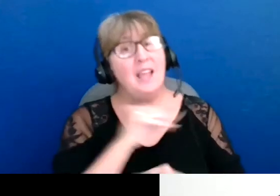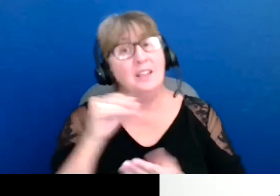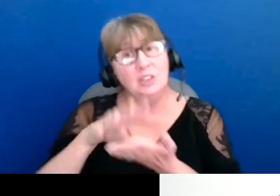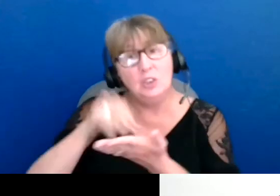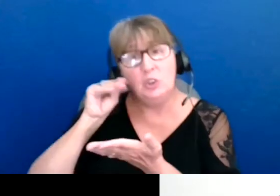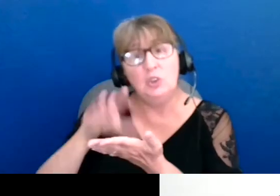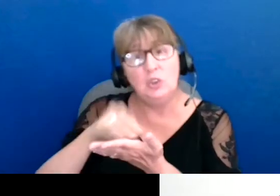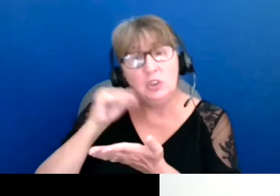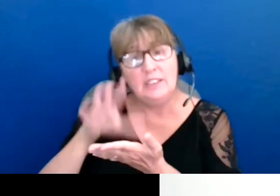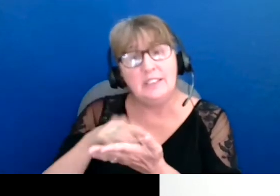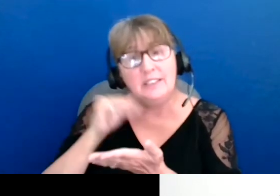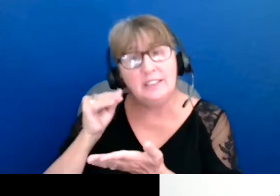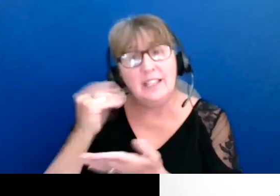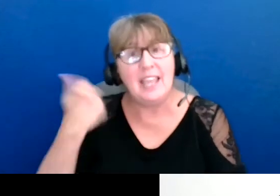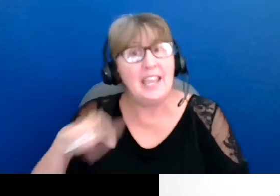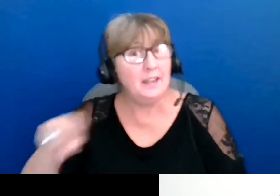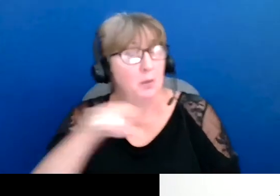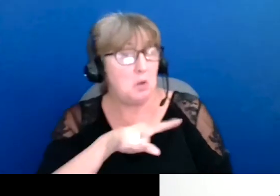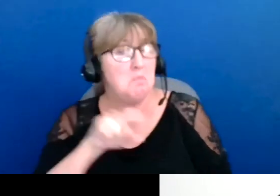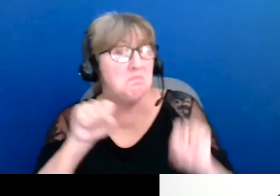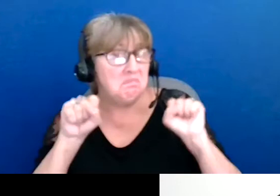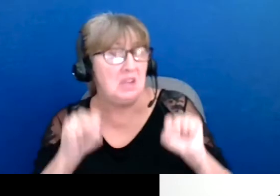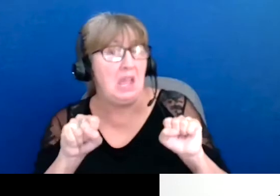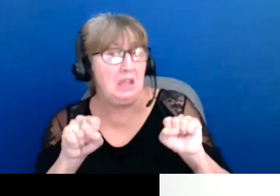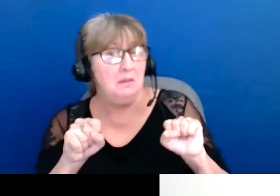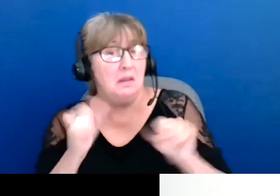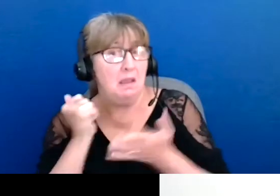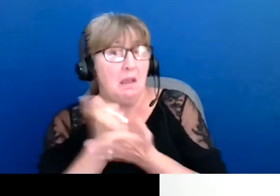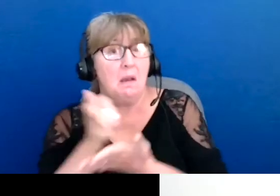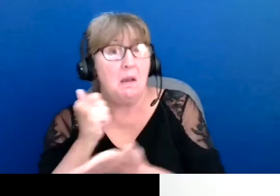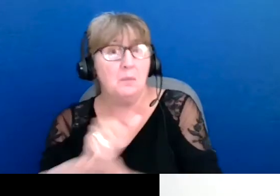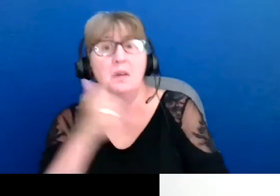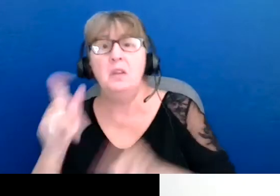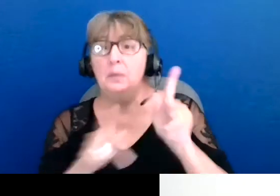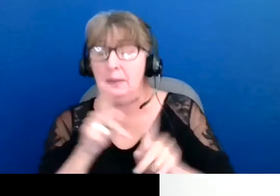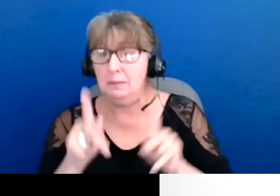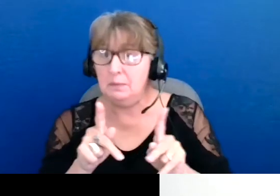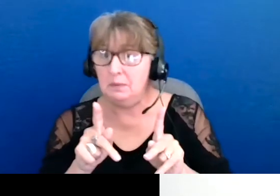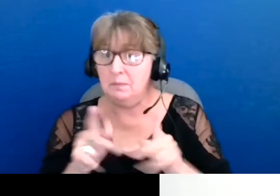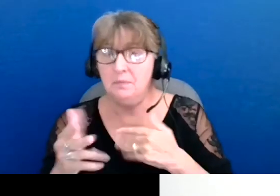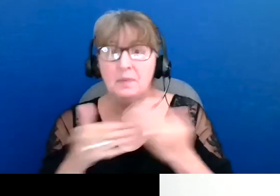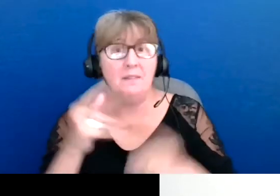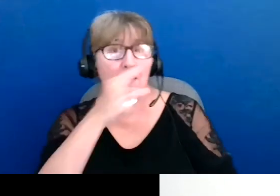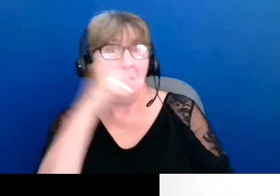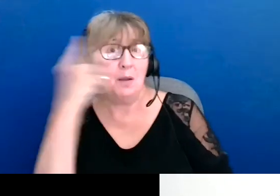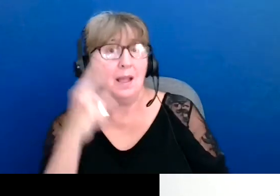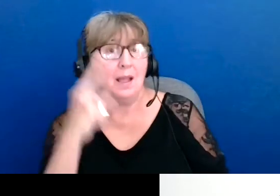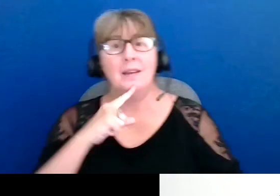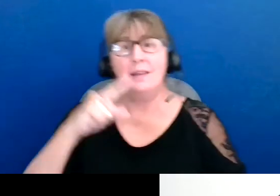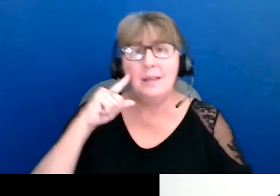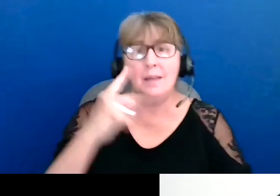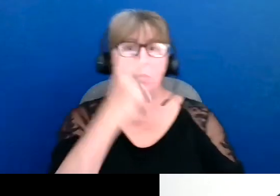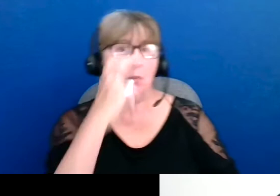that anyone has the ability to make a difference. Even a Black deafblind woman